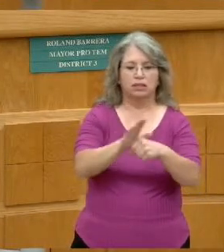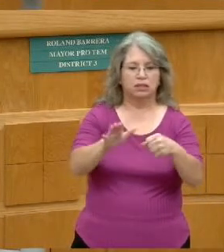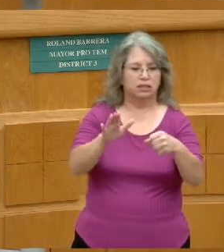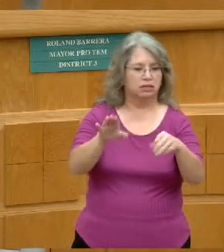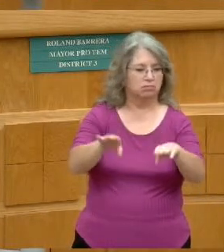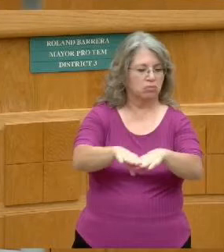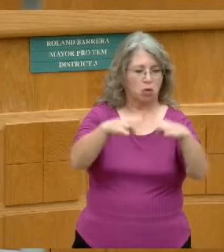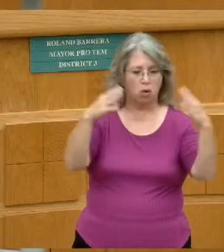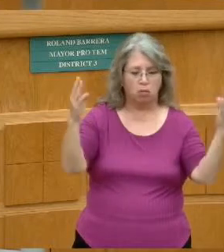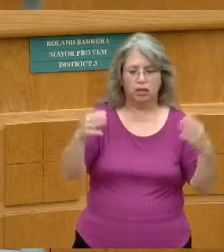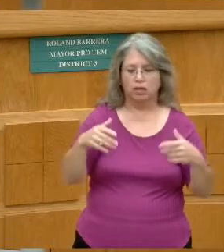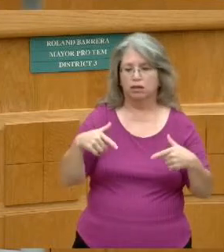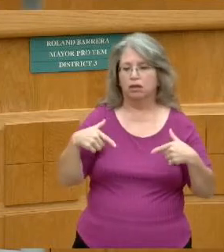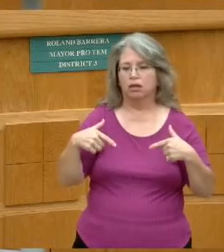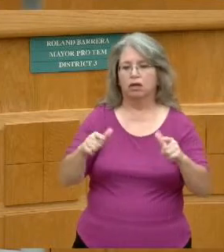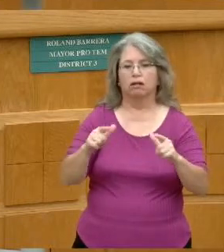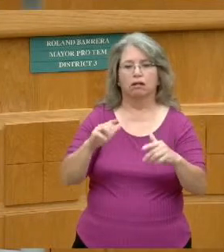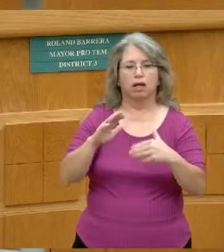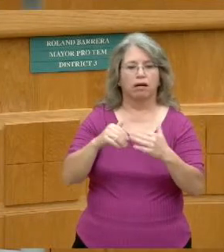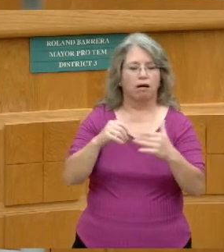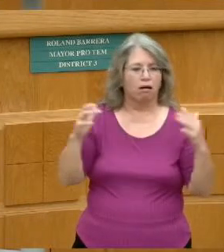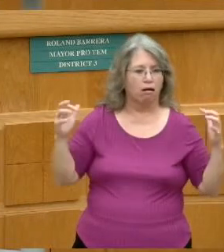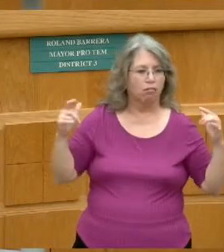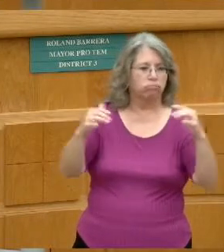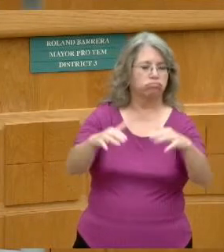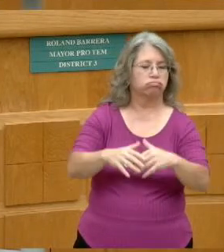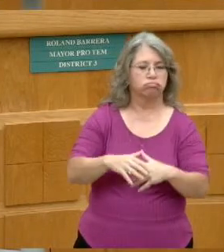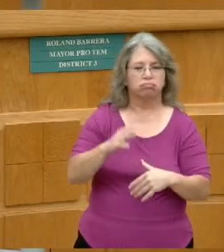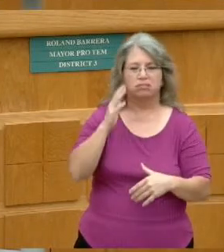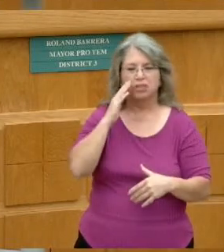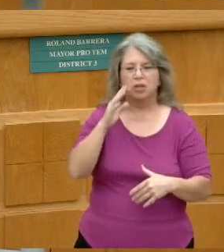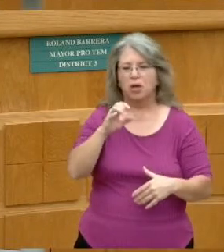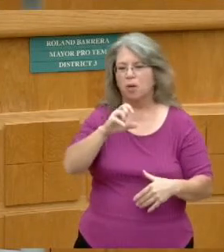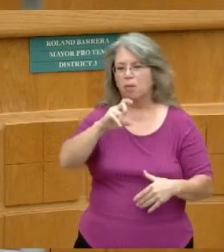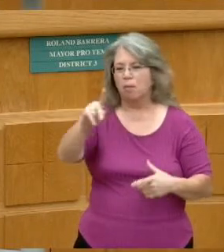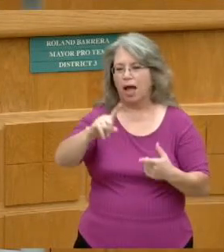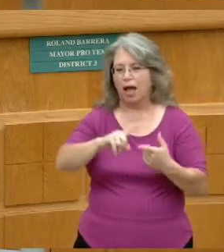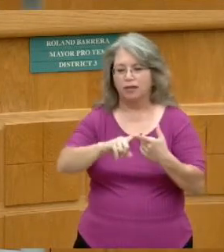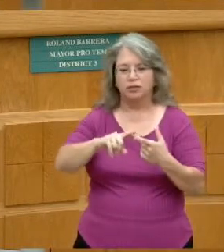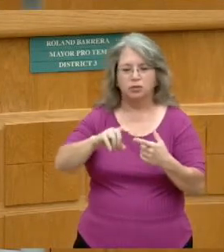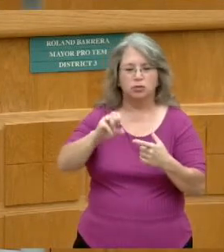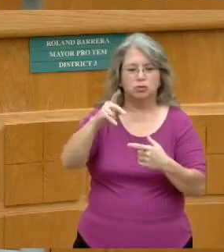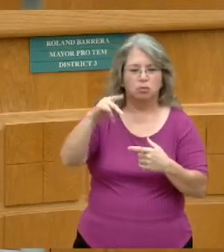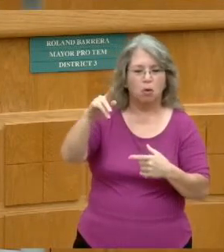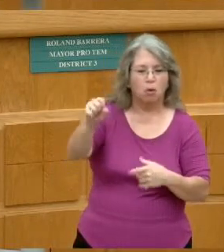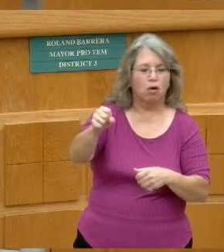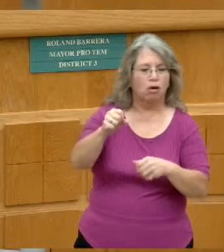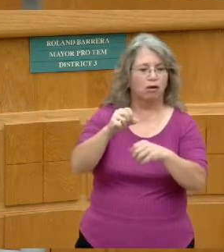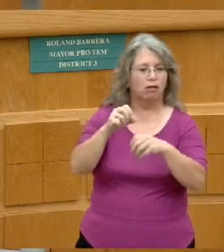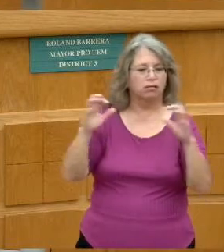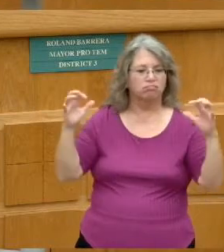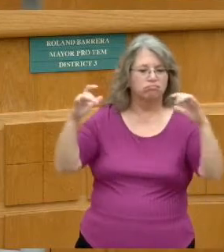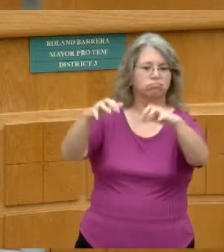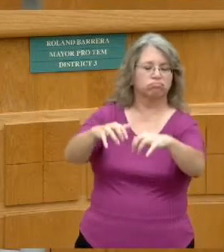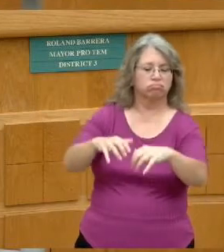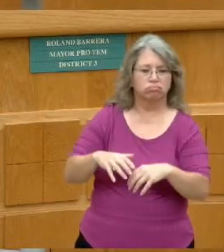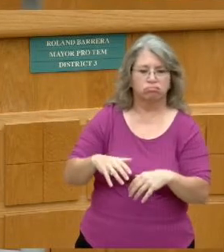public gatherings. Hooks are playing at Whataburger Field. There's conventions happening at the ABC